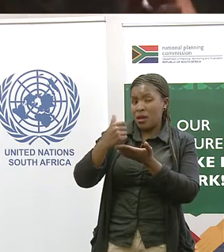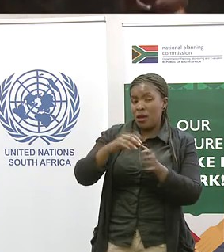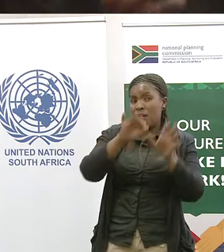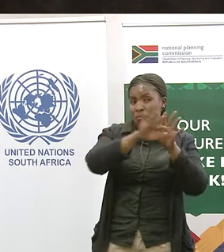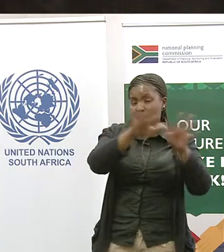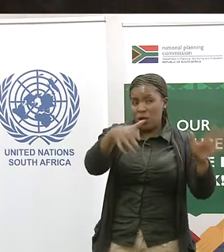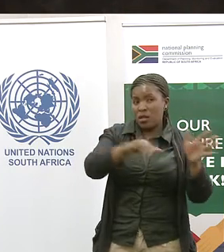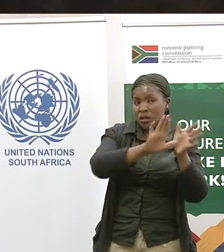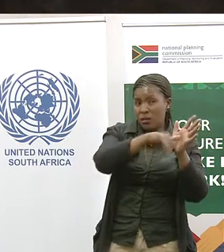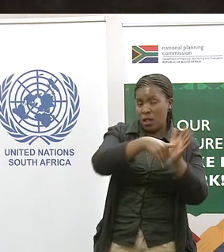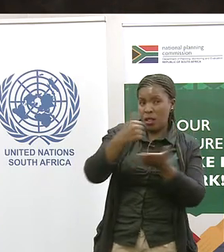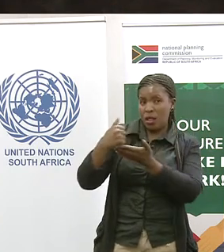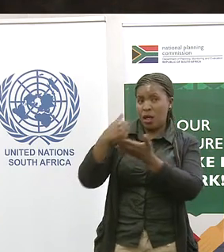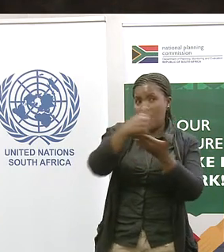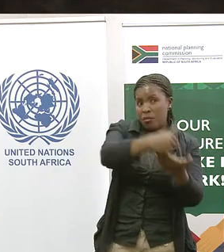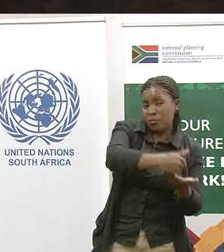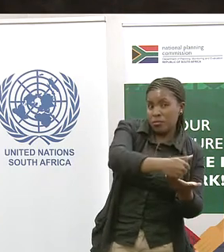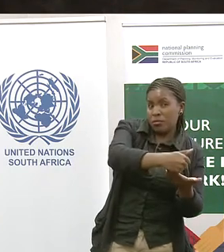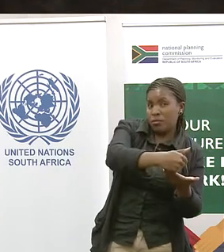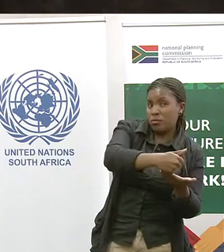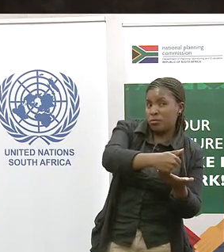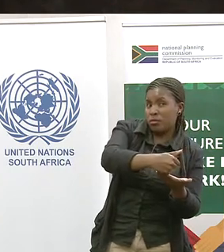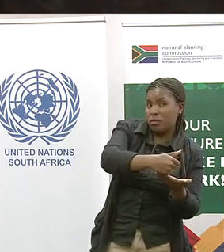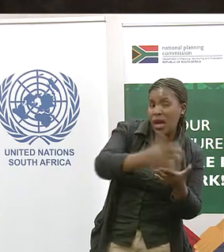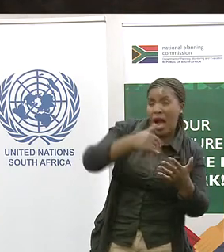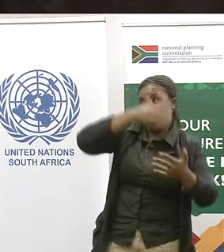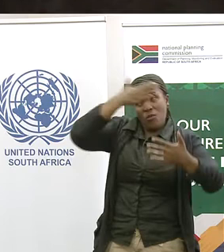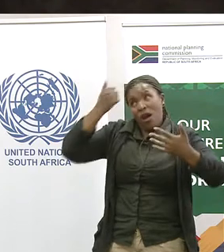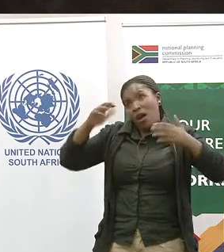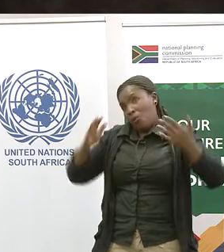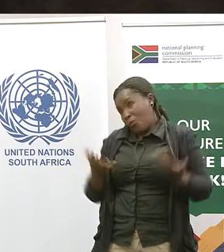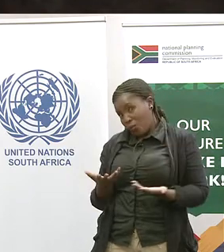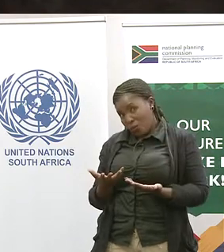people living with disabilities somehow. I don't know how that will work, but